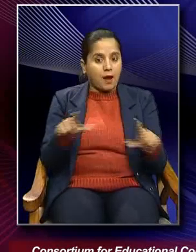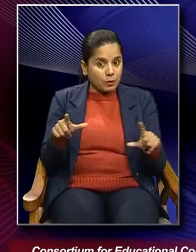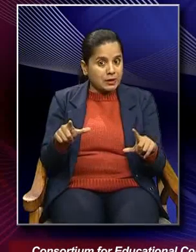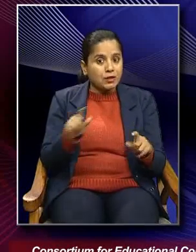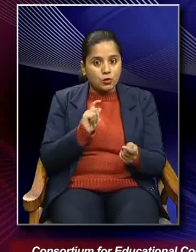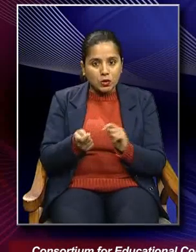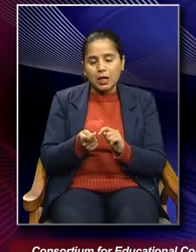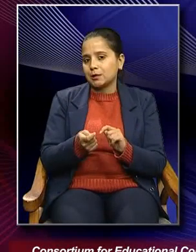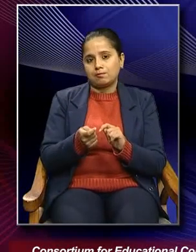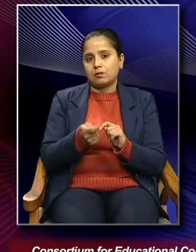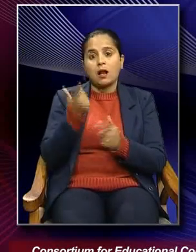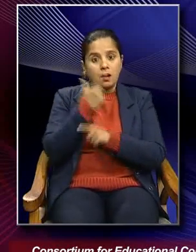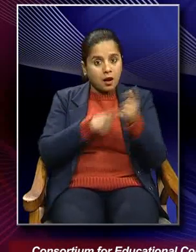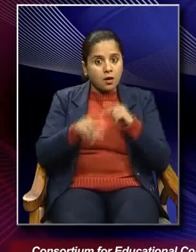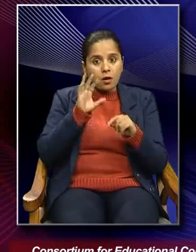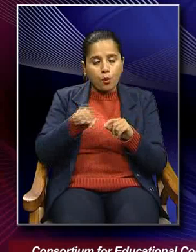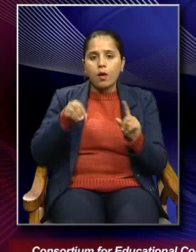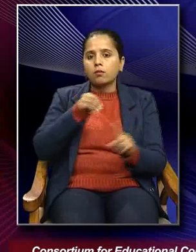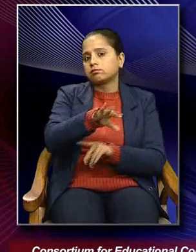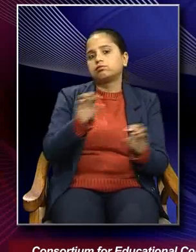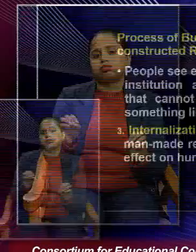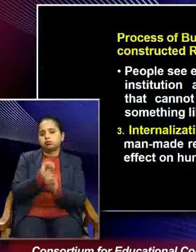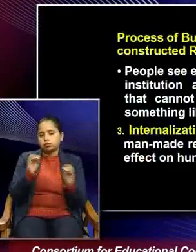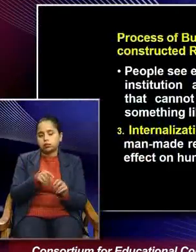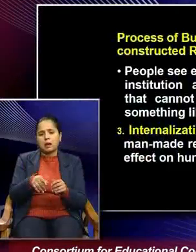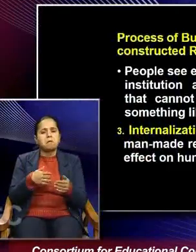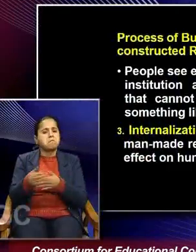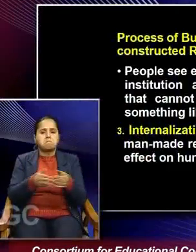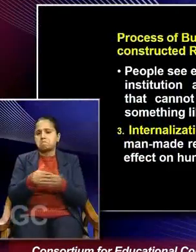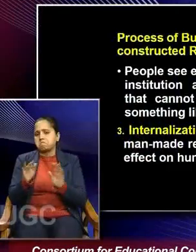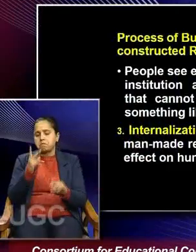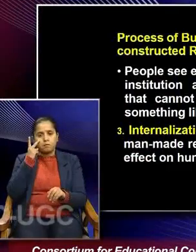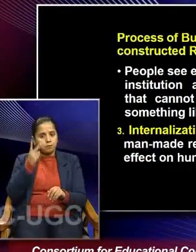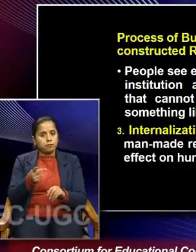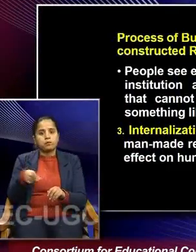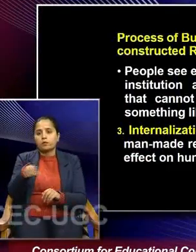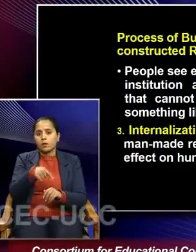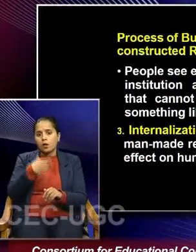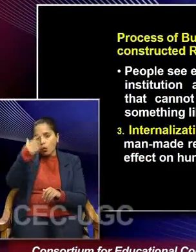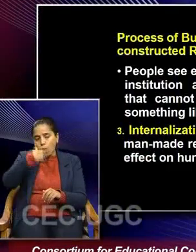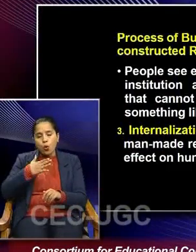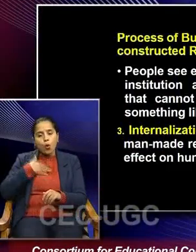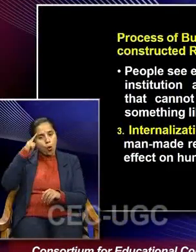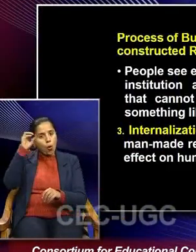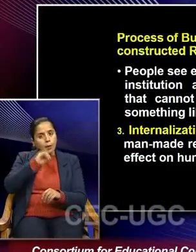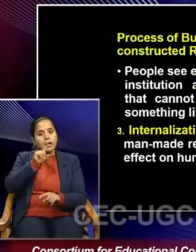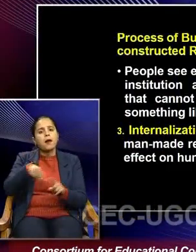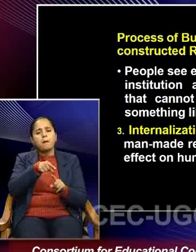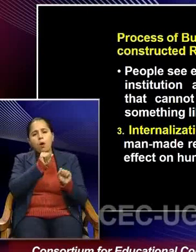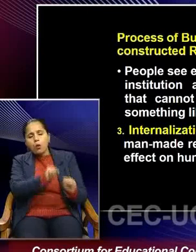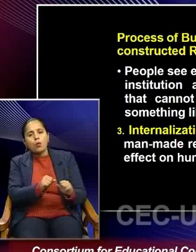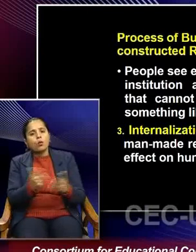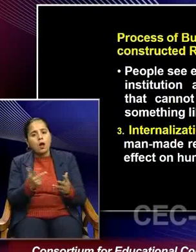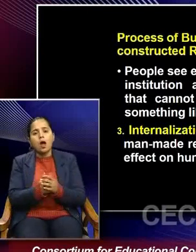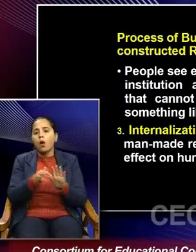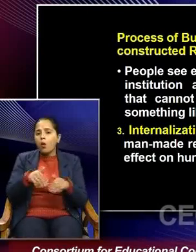So language will not be affected irrespective of our opinion about it or how